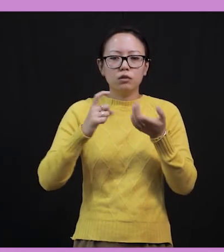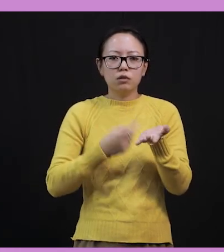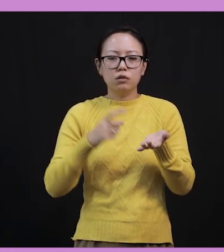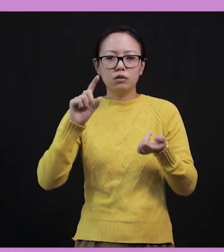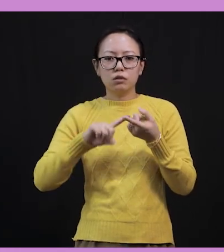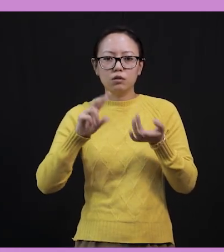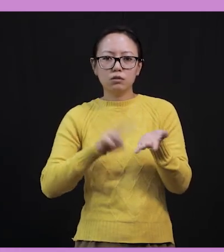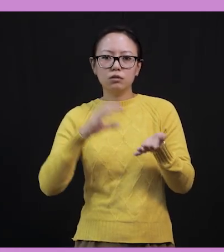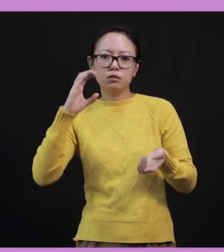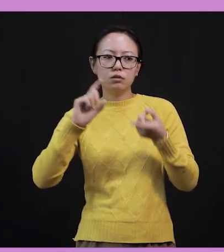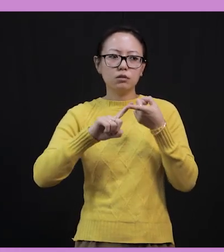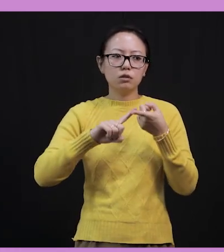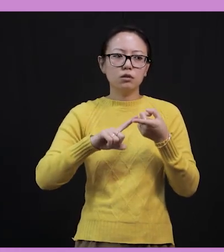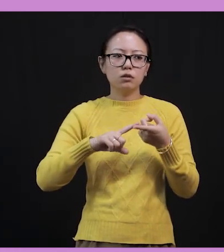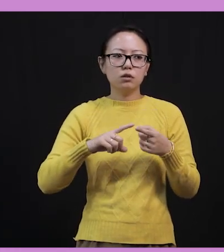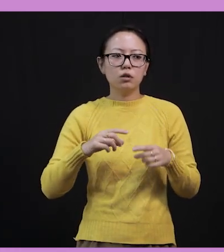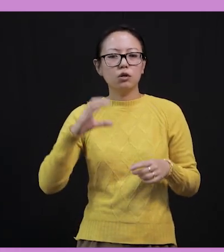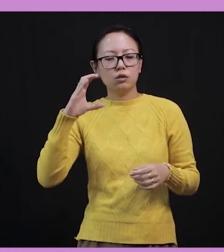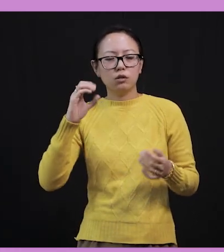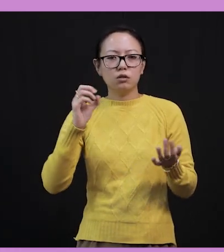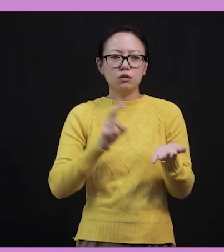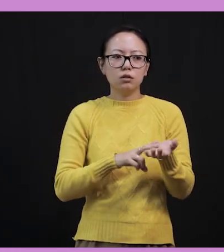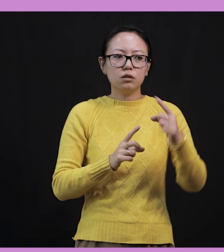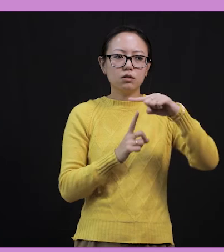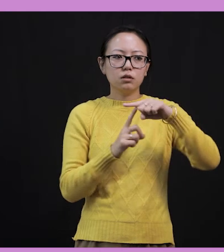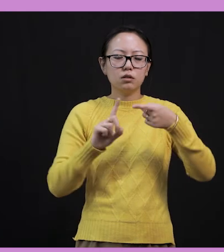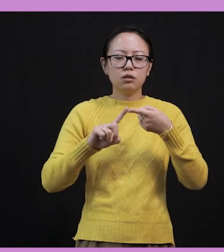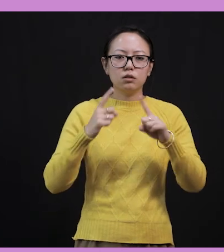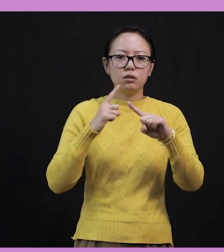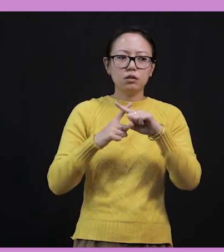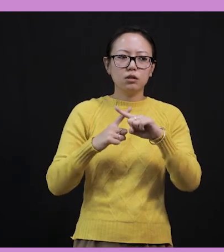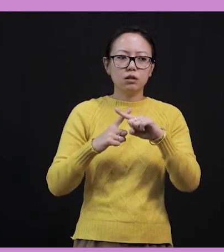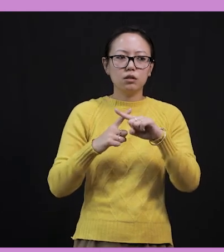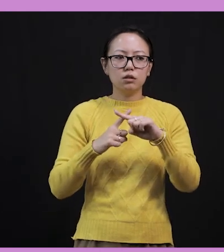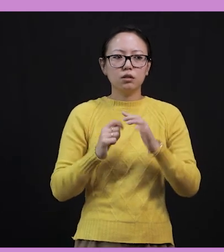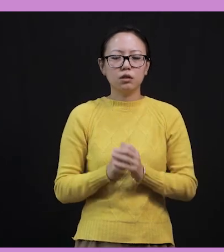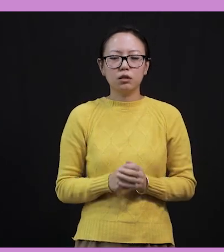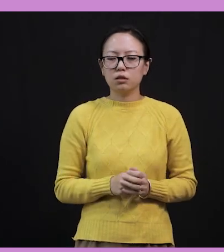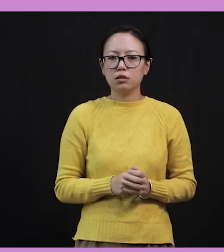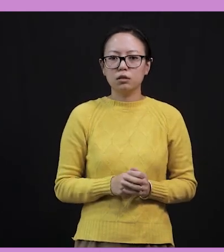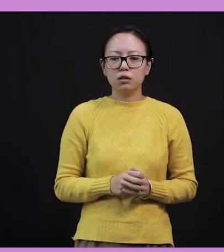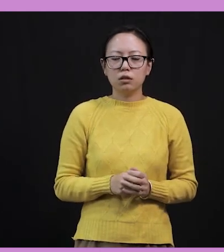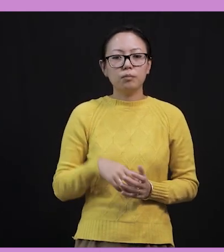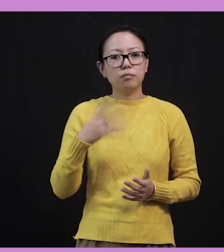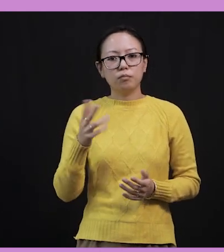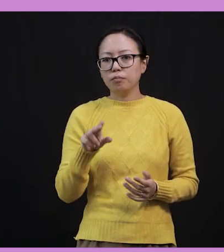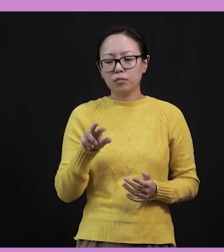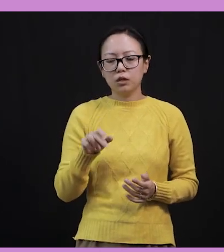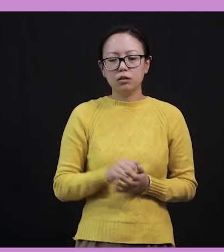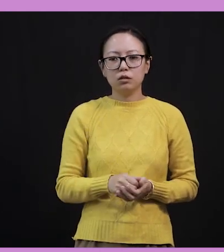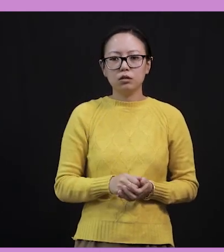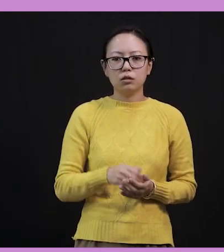lines taken from the poem and the teacher or the educator is going to ask you something based on that